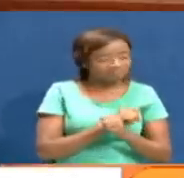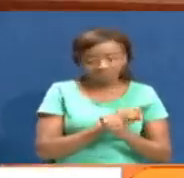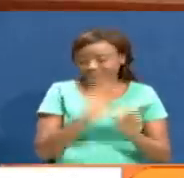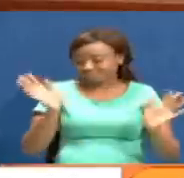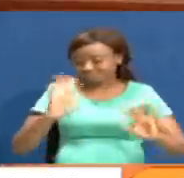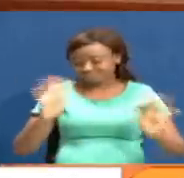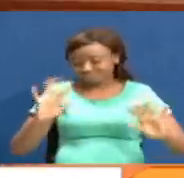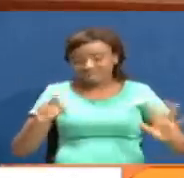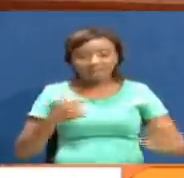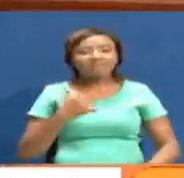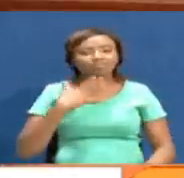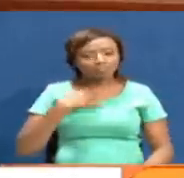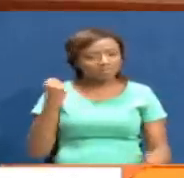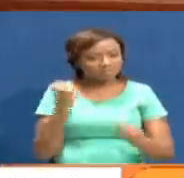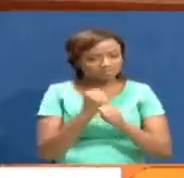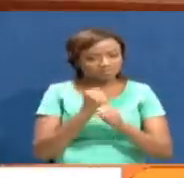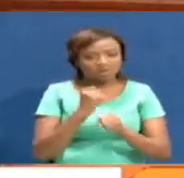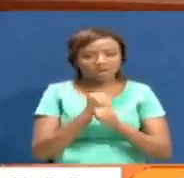I wish I could do more.